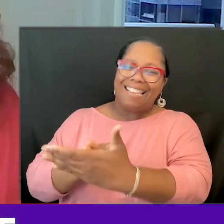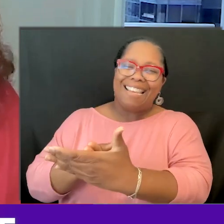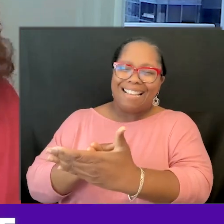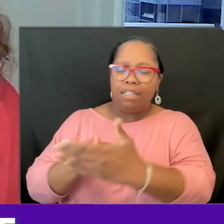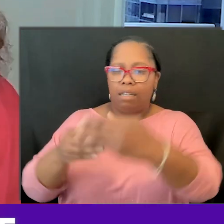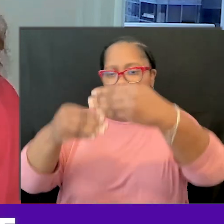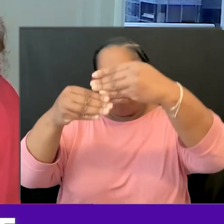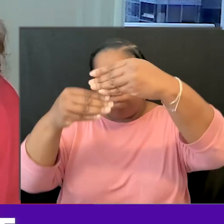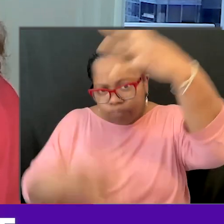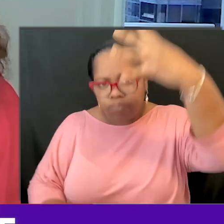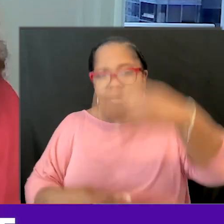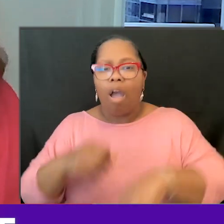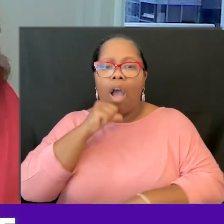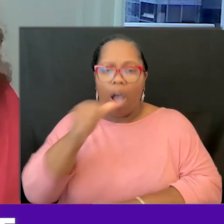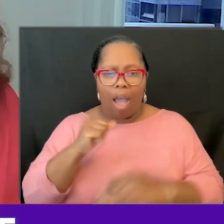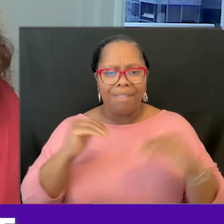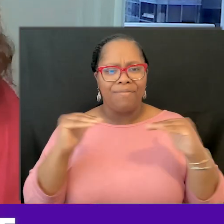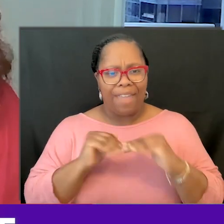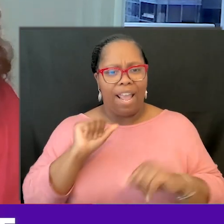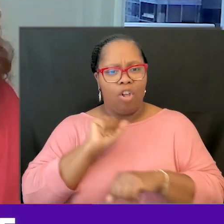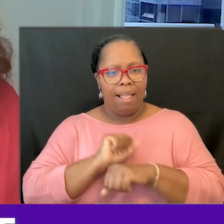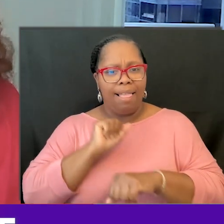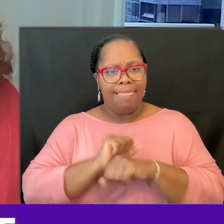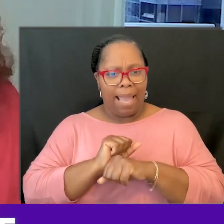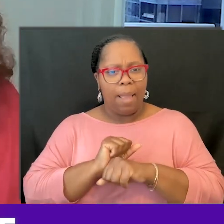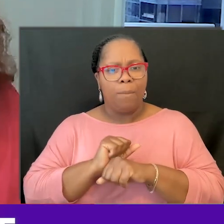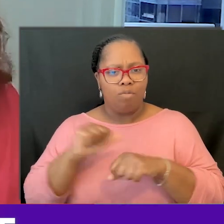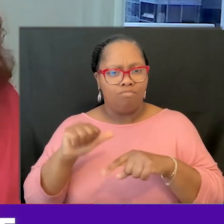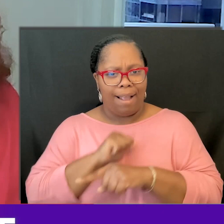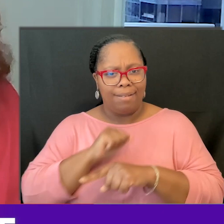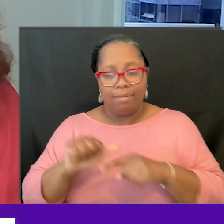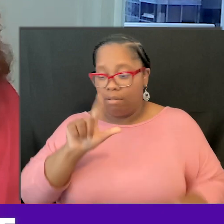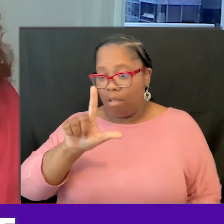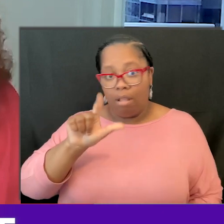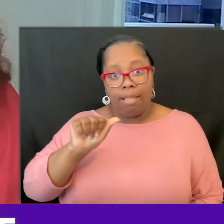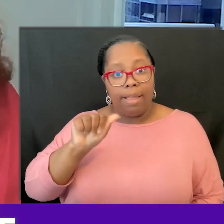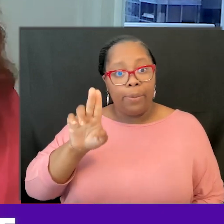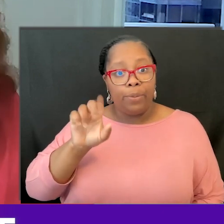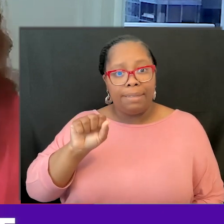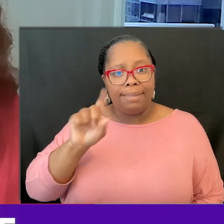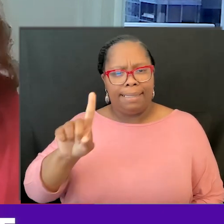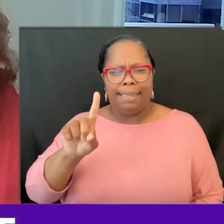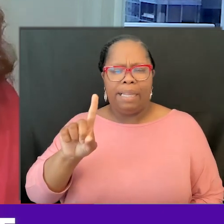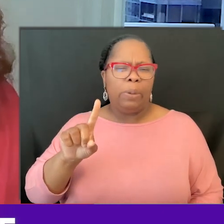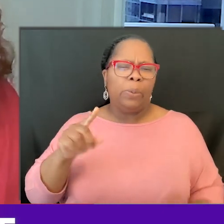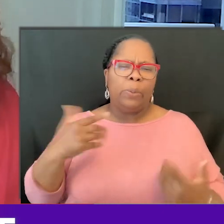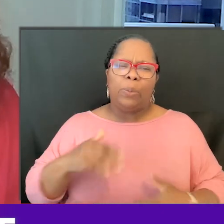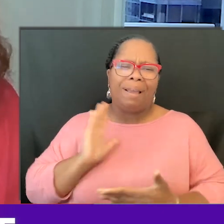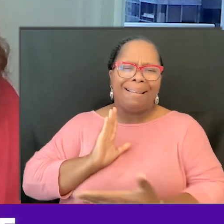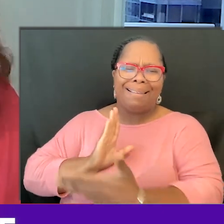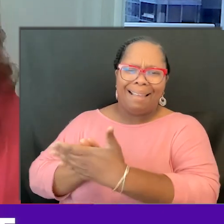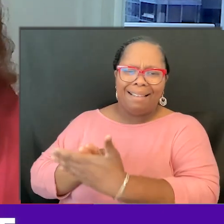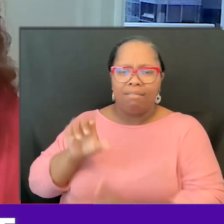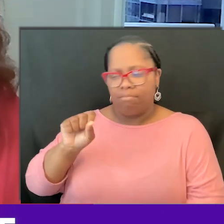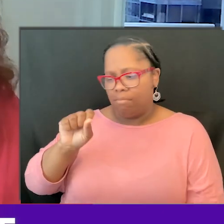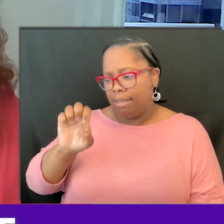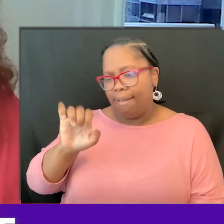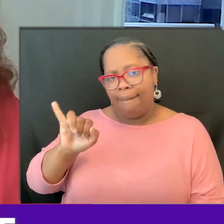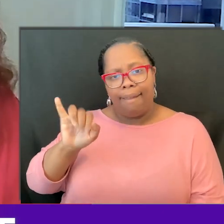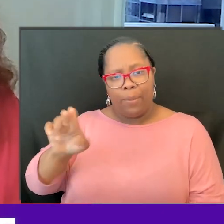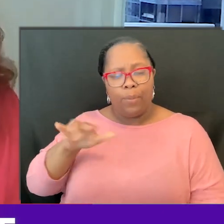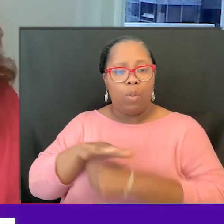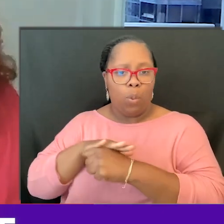unfair labor practices that LAUSD has been committing against SEIU Local 99